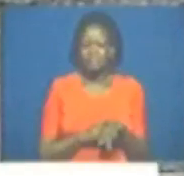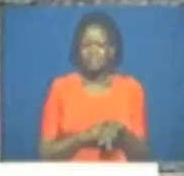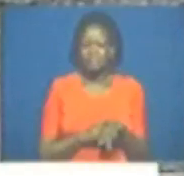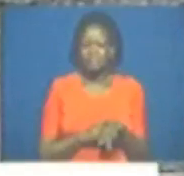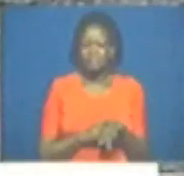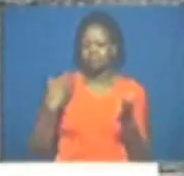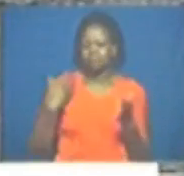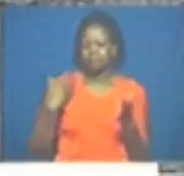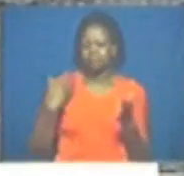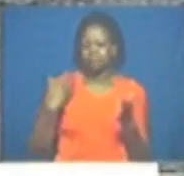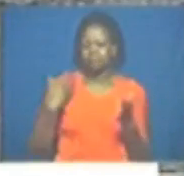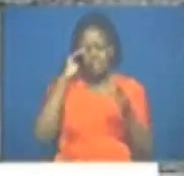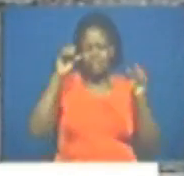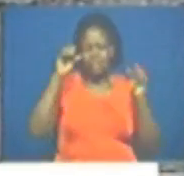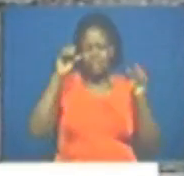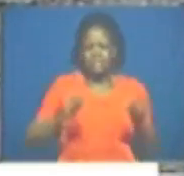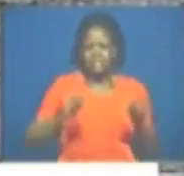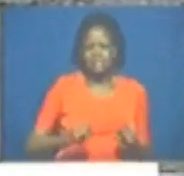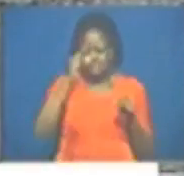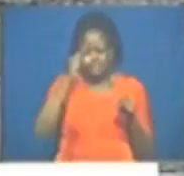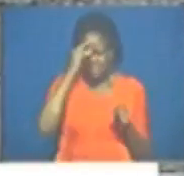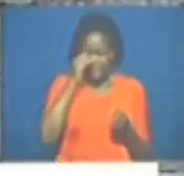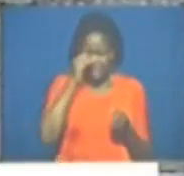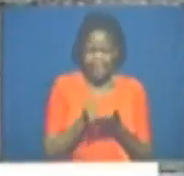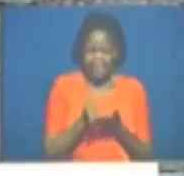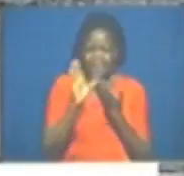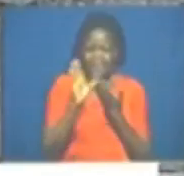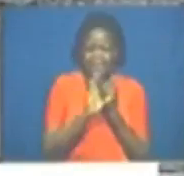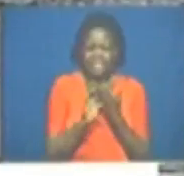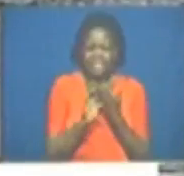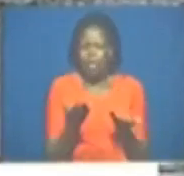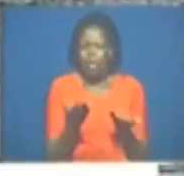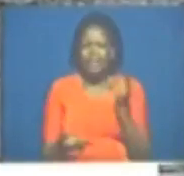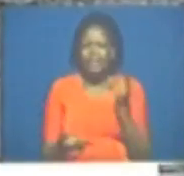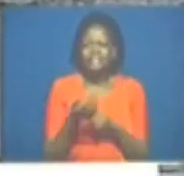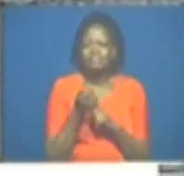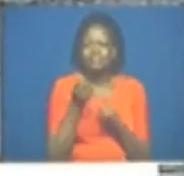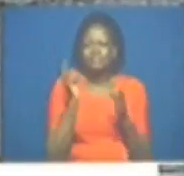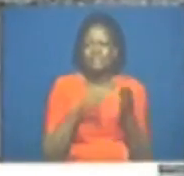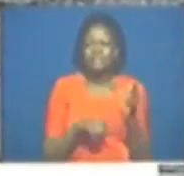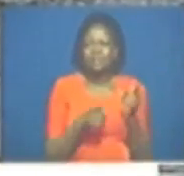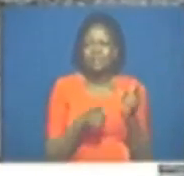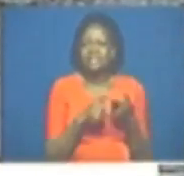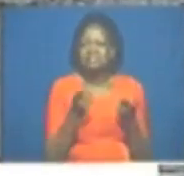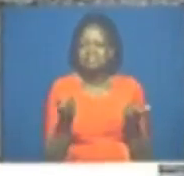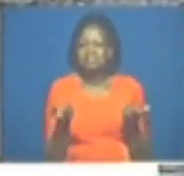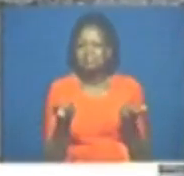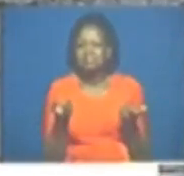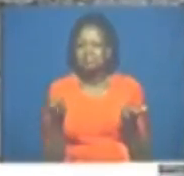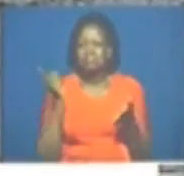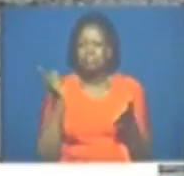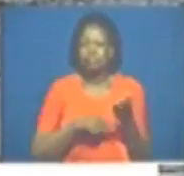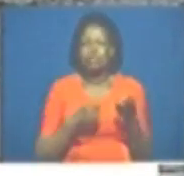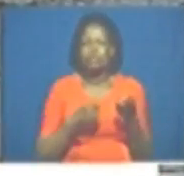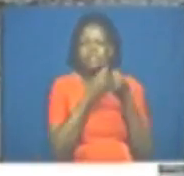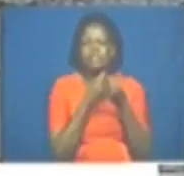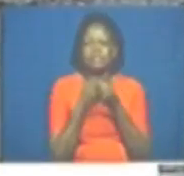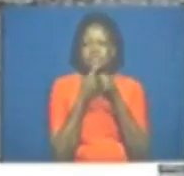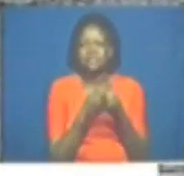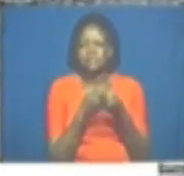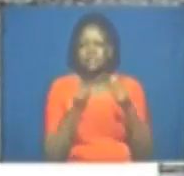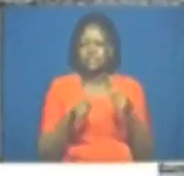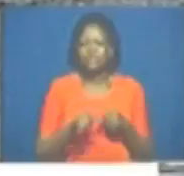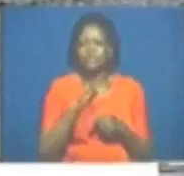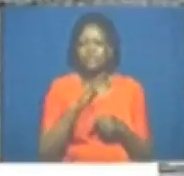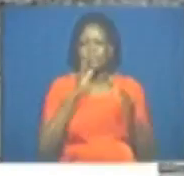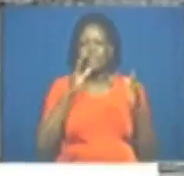system of governance. How is it helping the country? What are the achievements? And in fact, or indeed, what are the challenges? So tonight, in our big